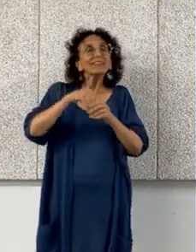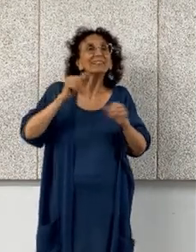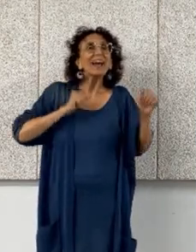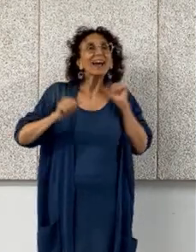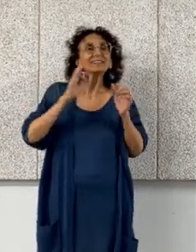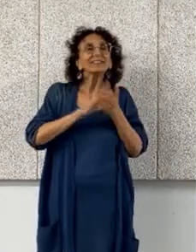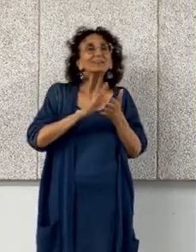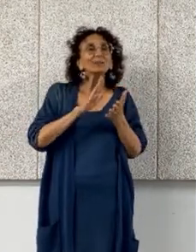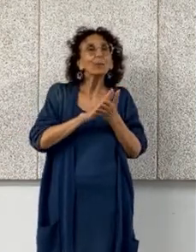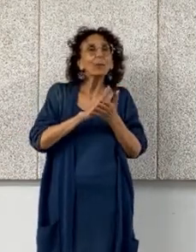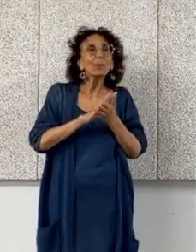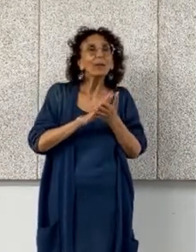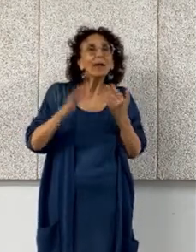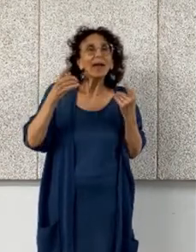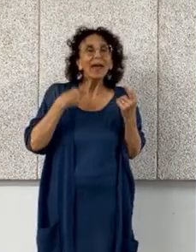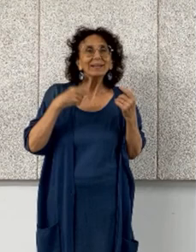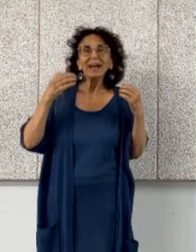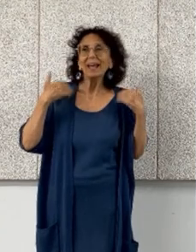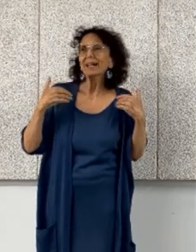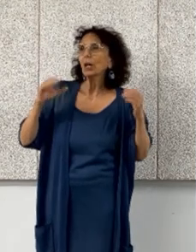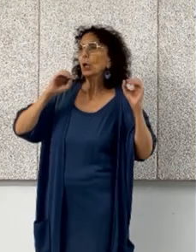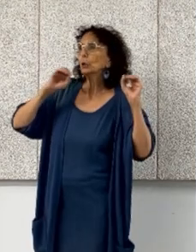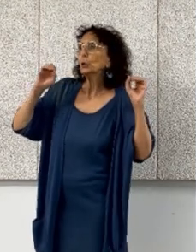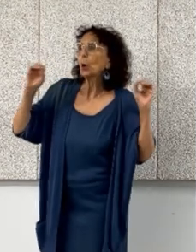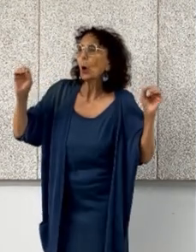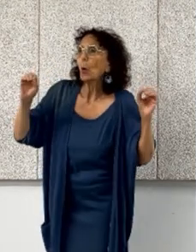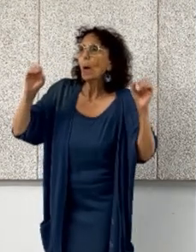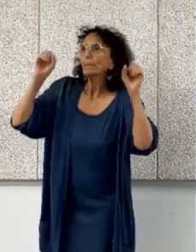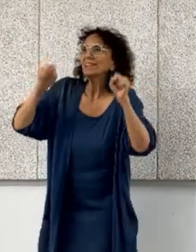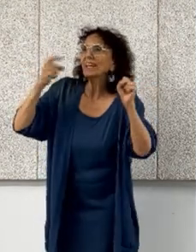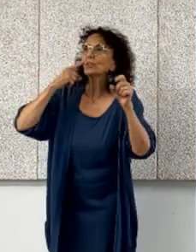for having, as they put it, no professional potential.